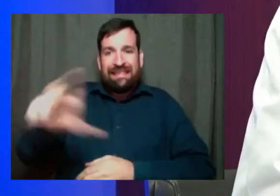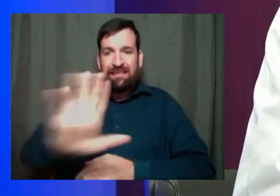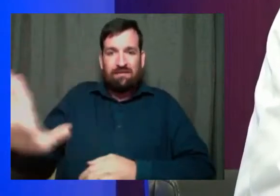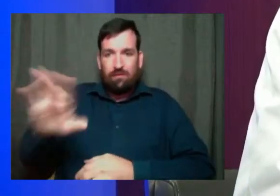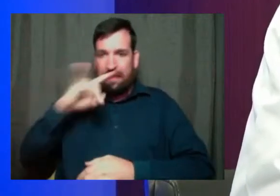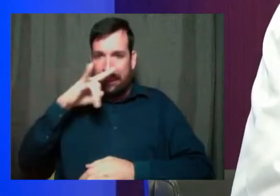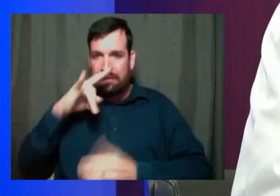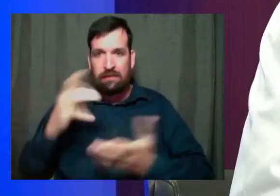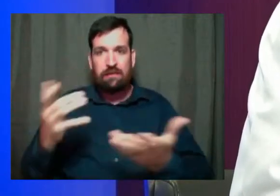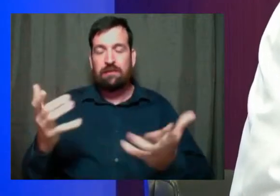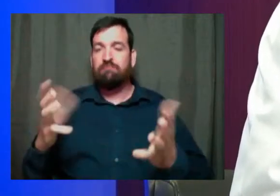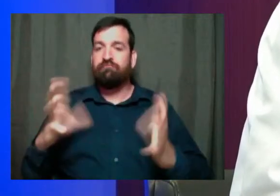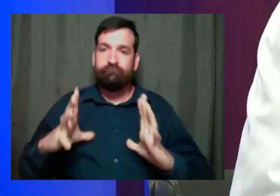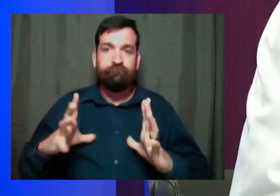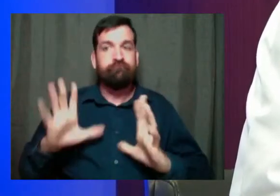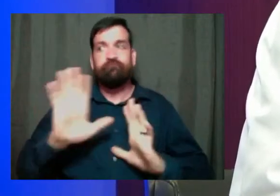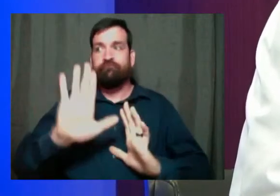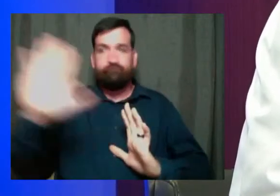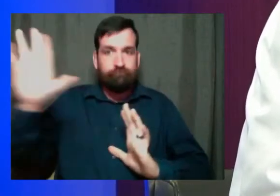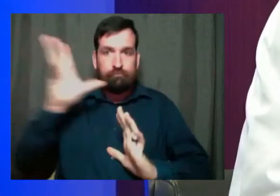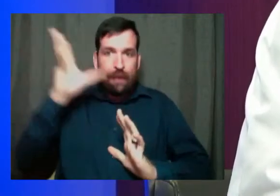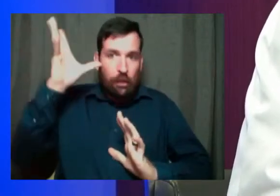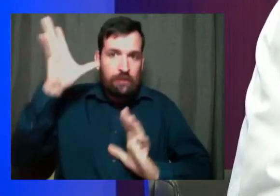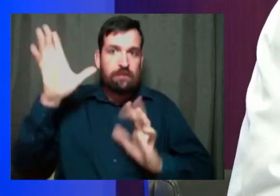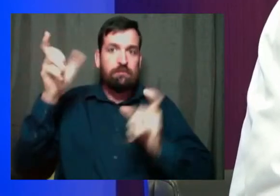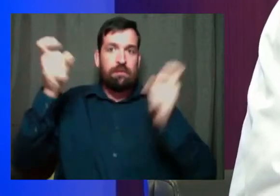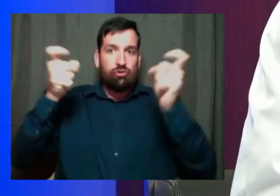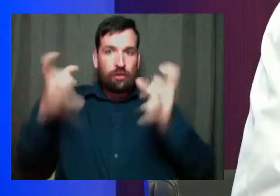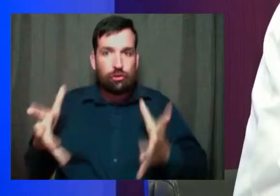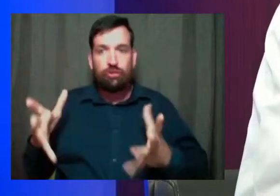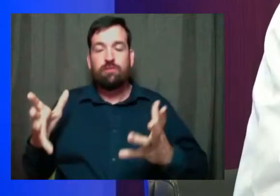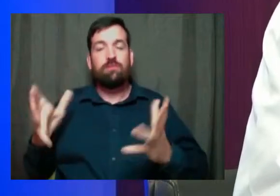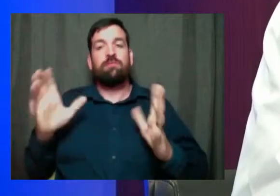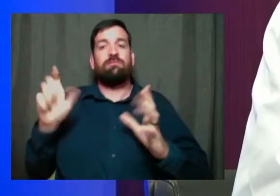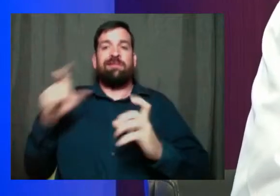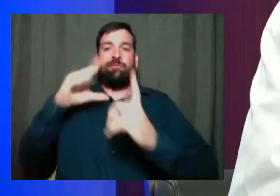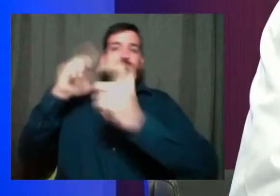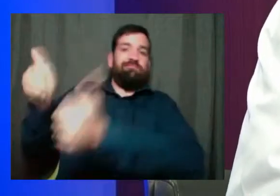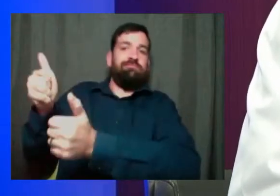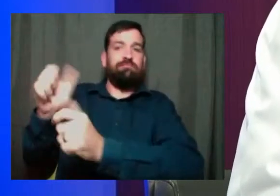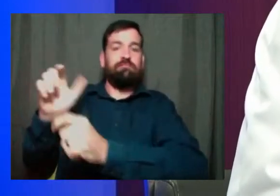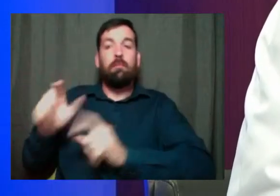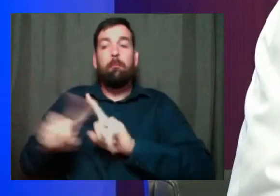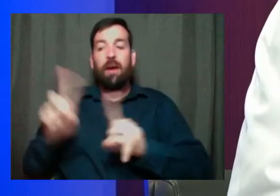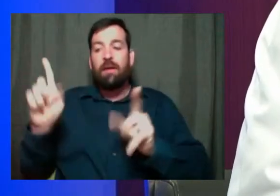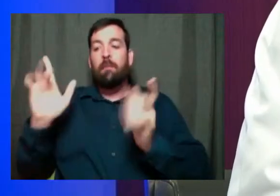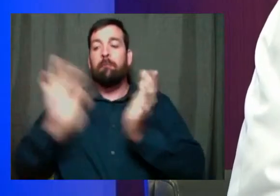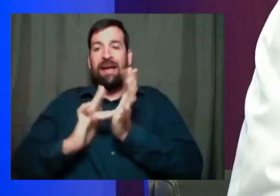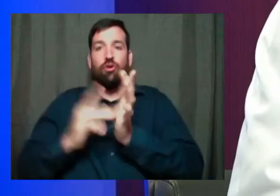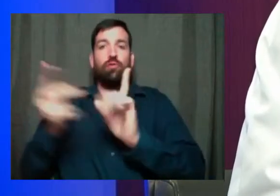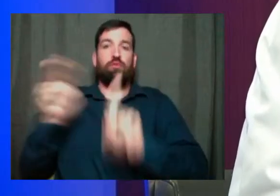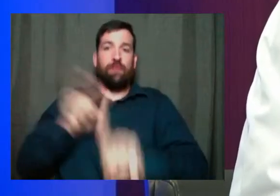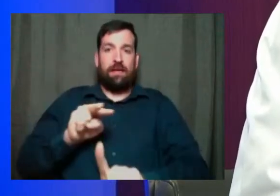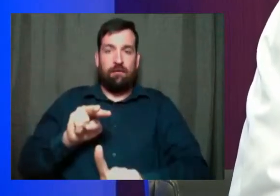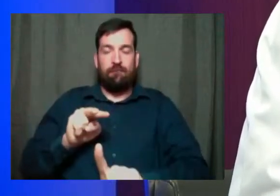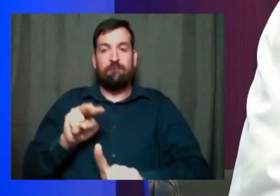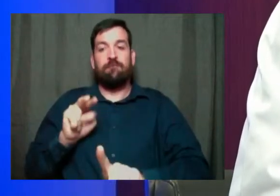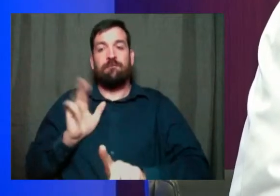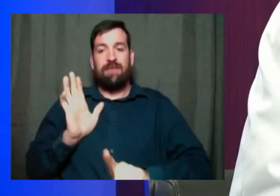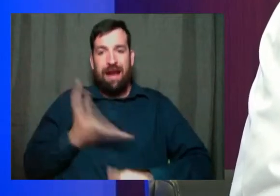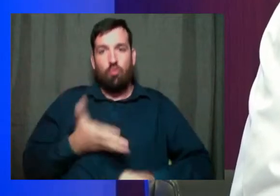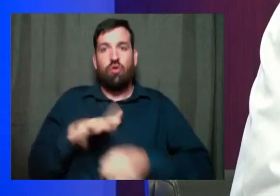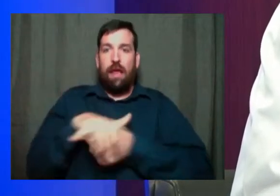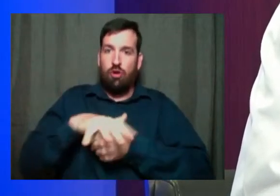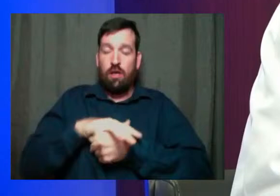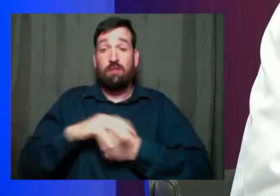and those parents and that administration have to be the judge of that. But from just a pure medical standpoint, across our area, I was really pleased